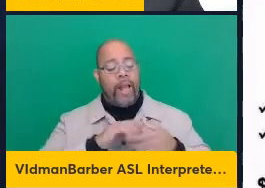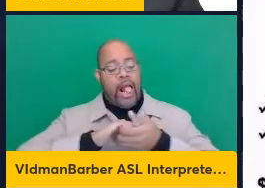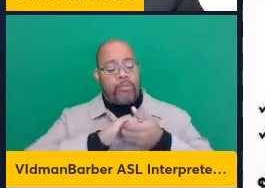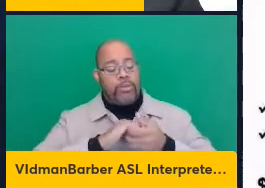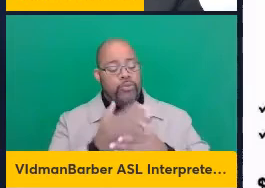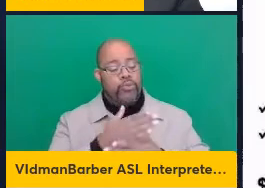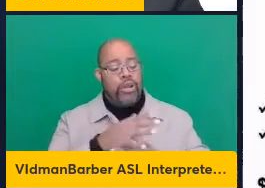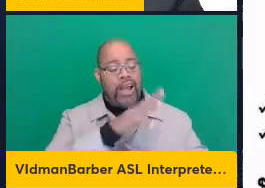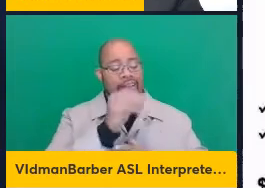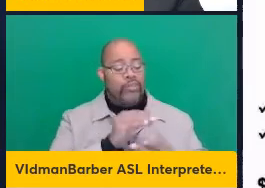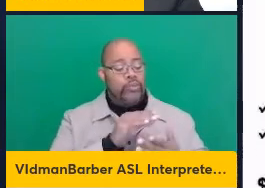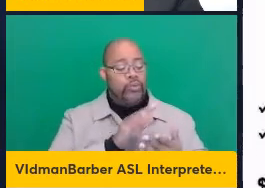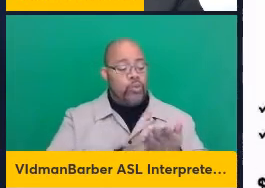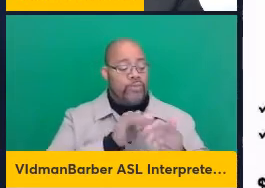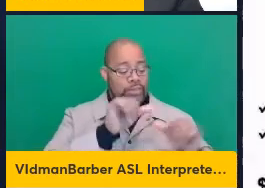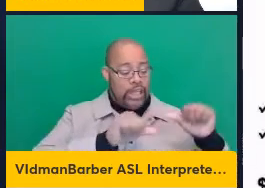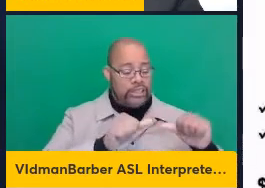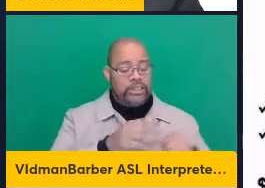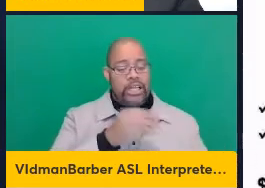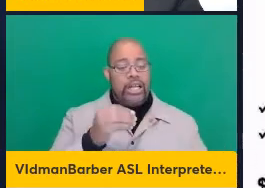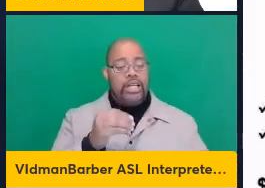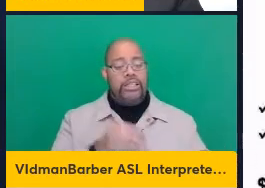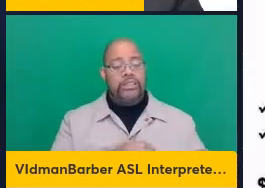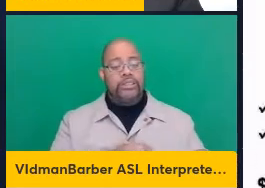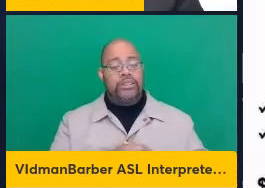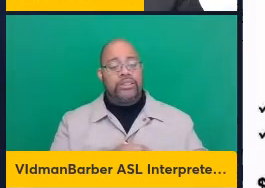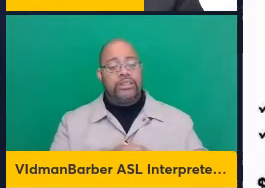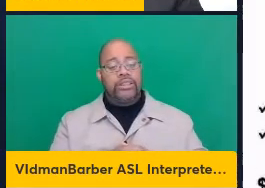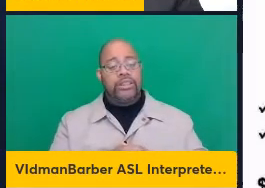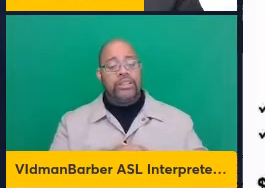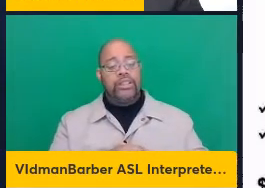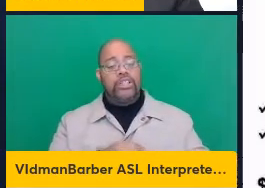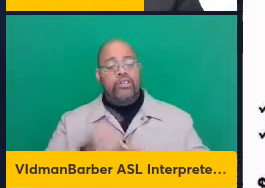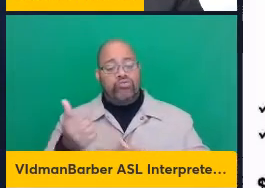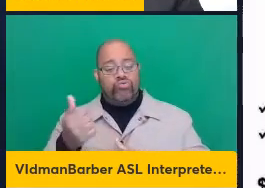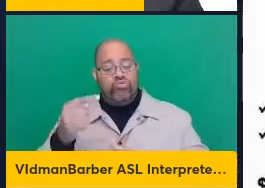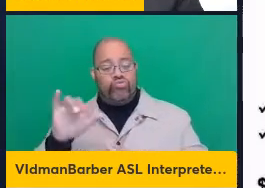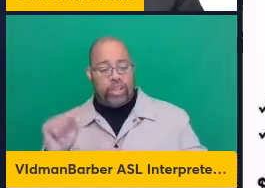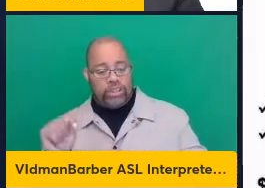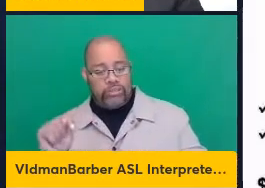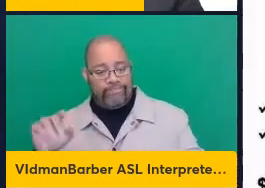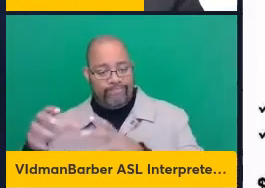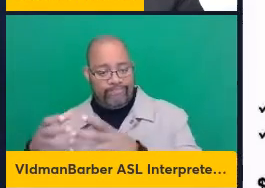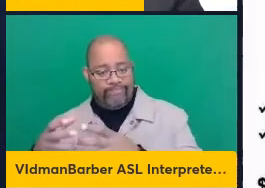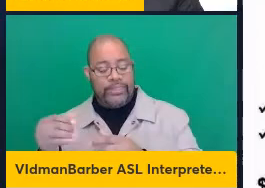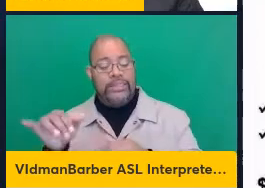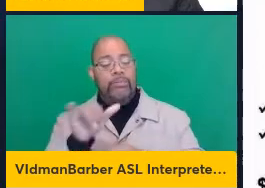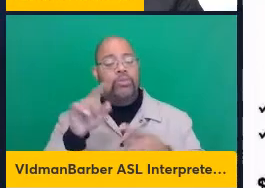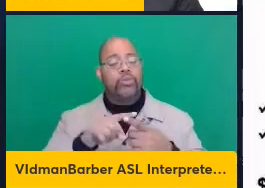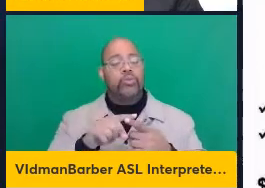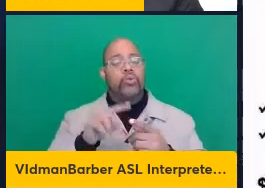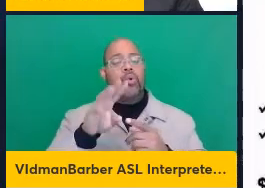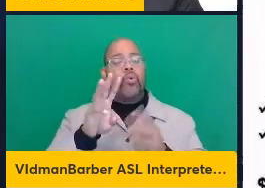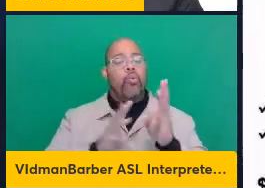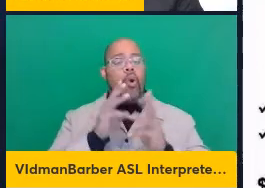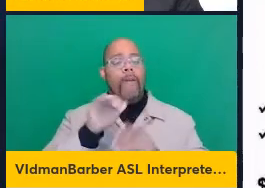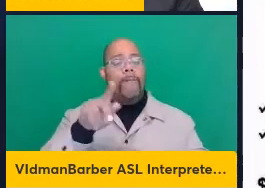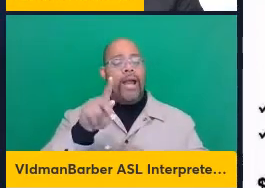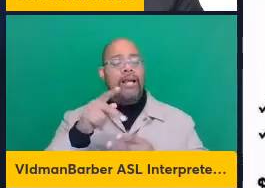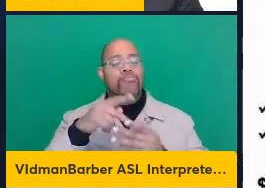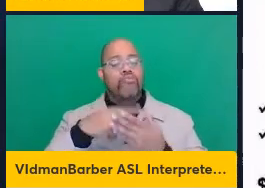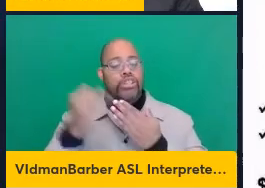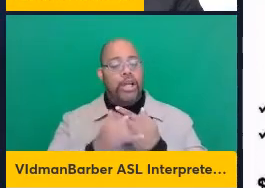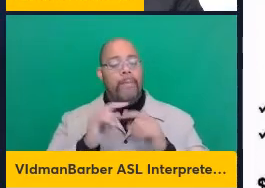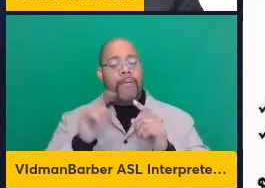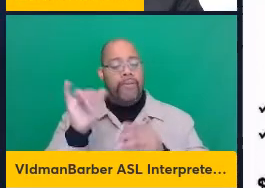between the African Academy of Sciences and the Wellcome Trust. And it was similar to the World Bank project,